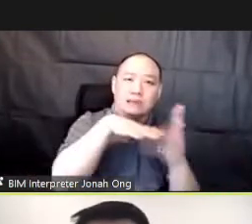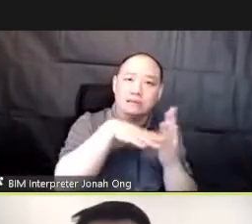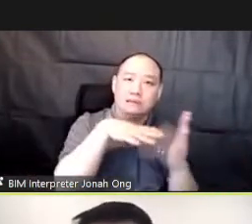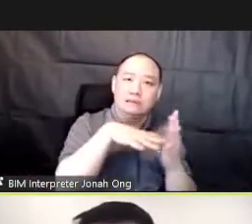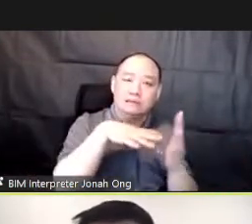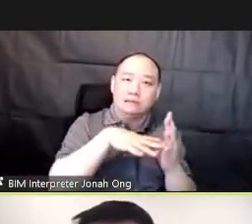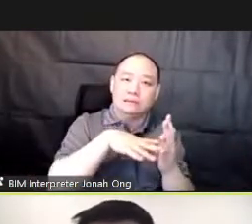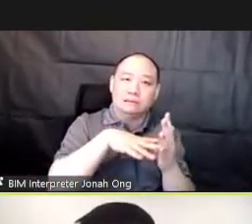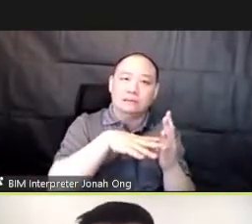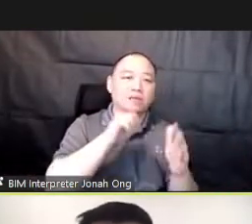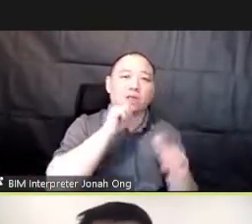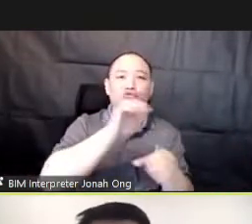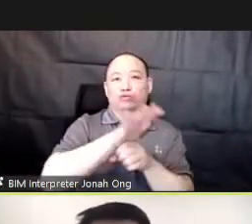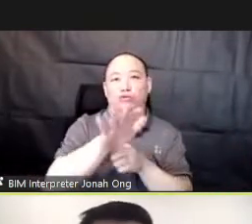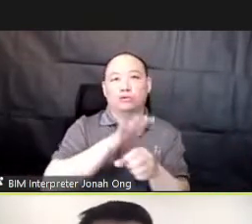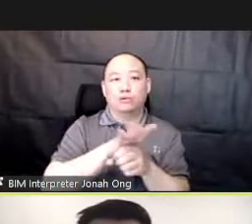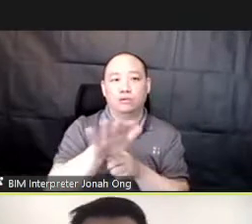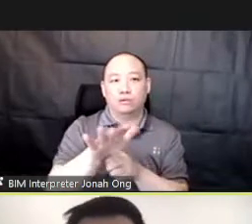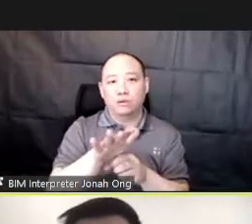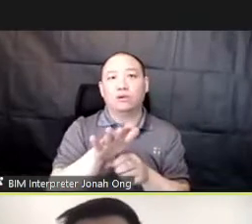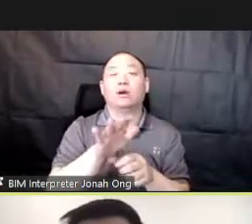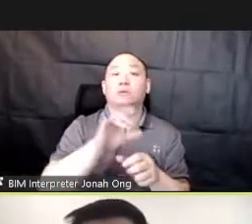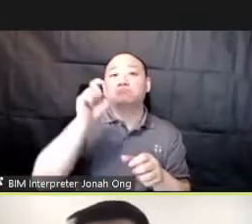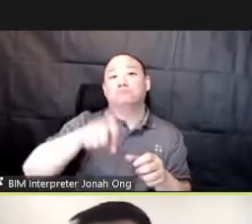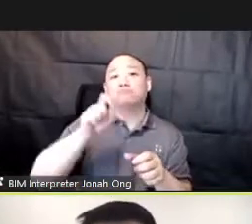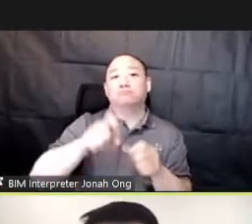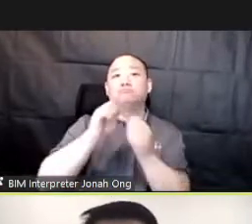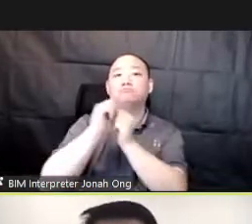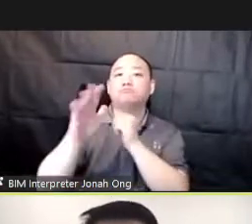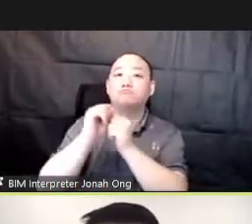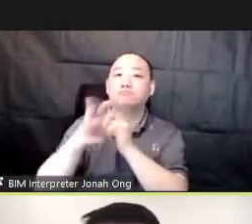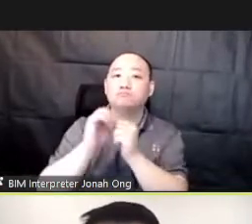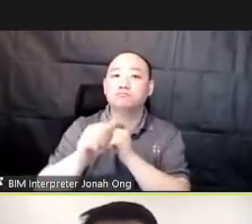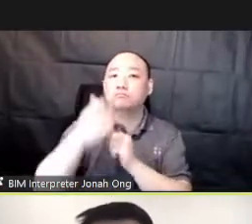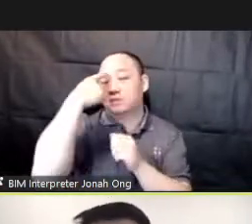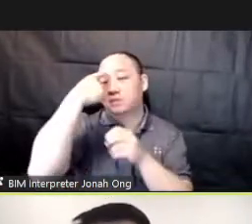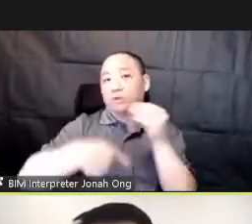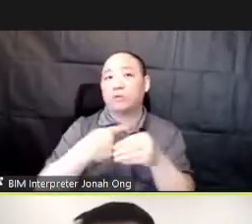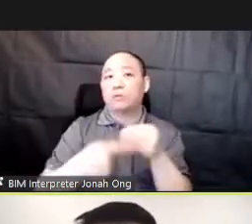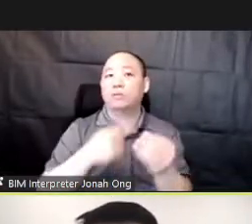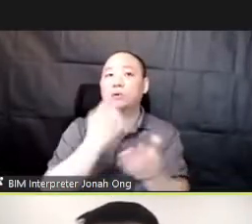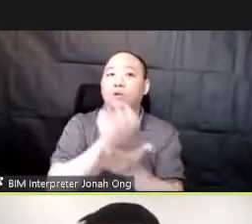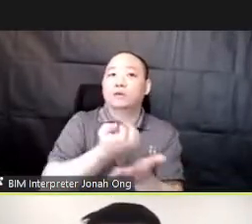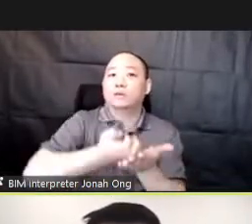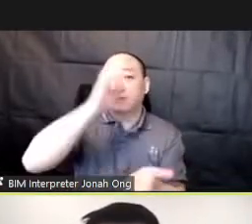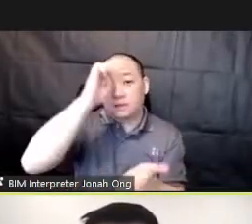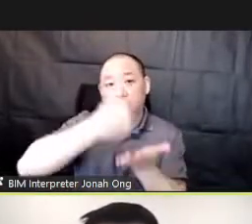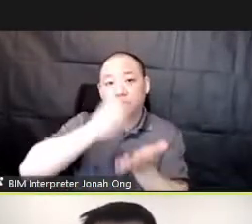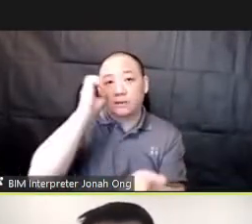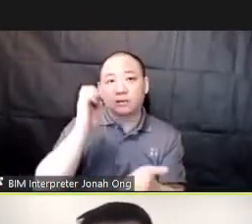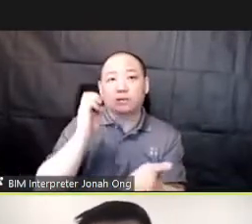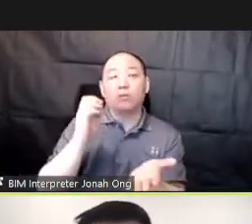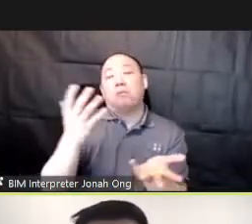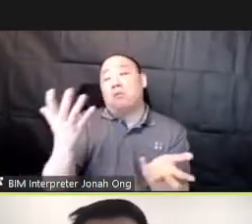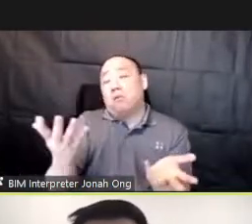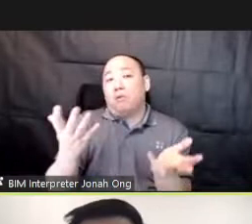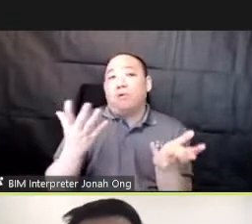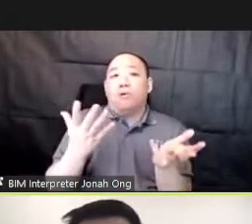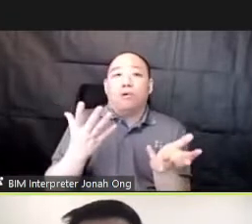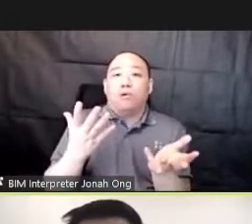is our anti-discrimination campaign in education, many individuals still feel discriminated within the schools, where a